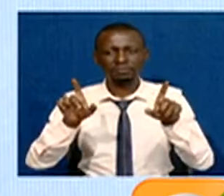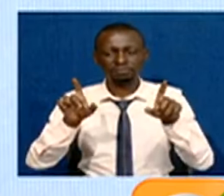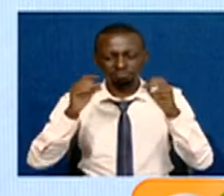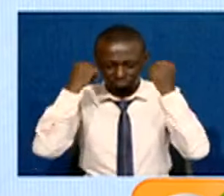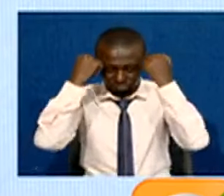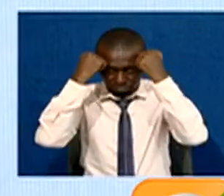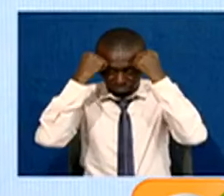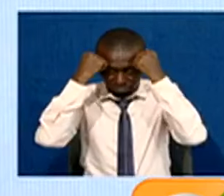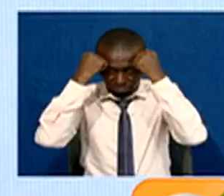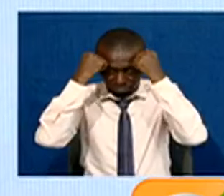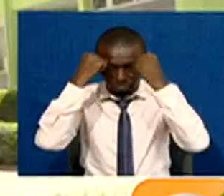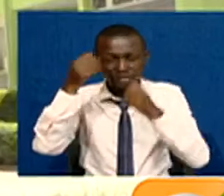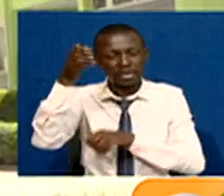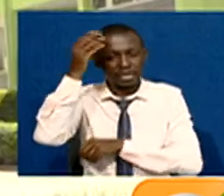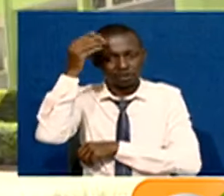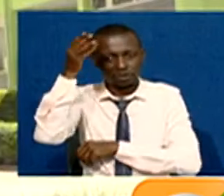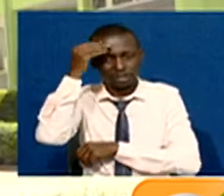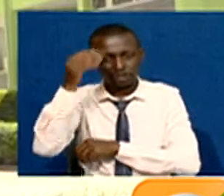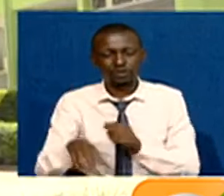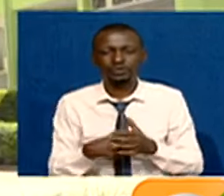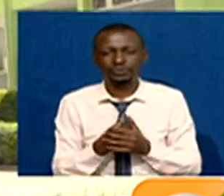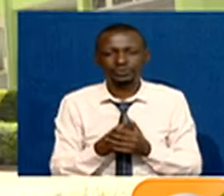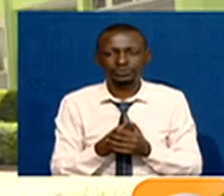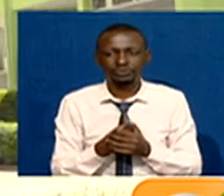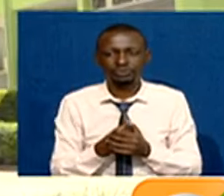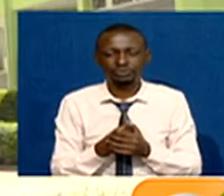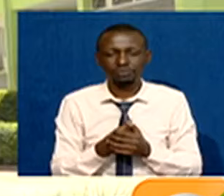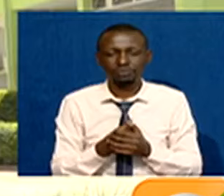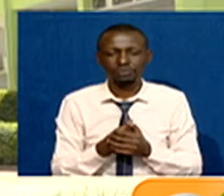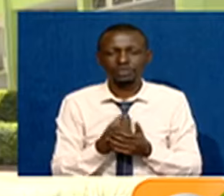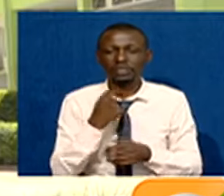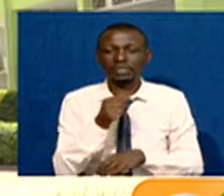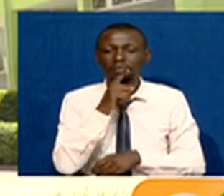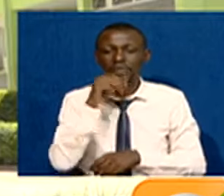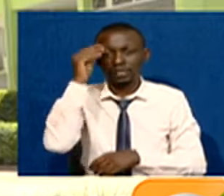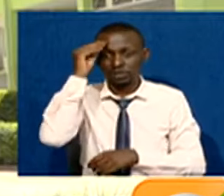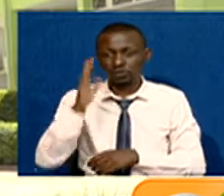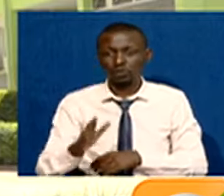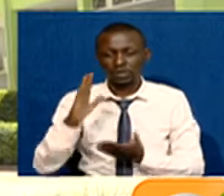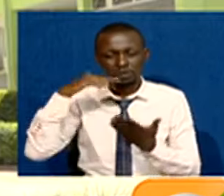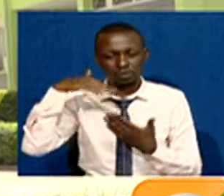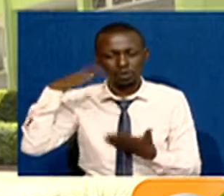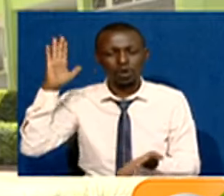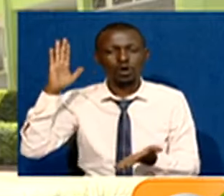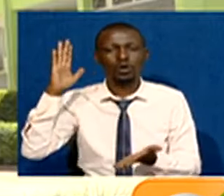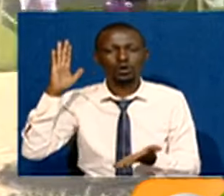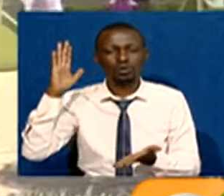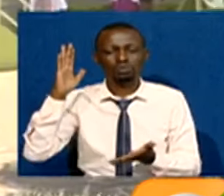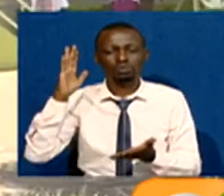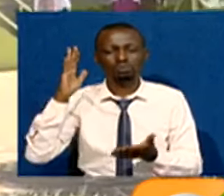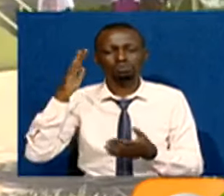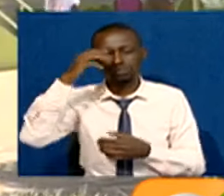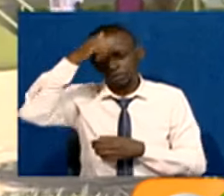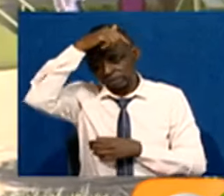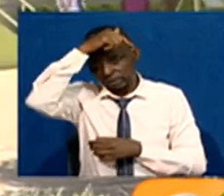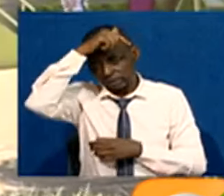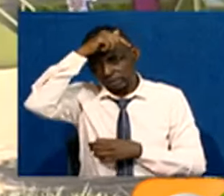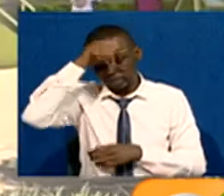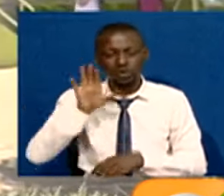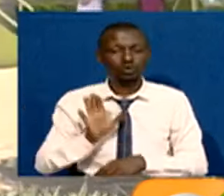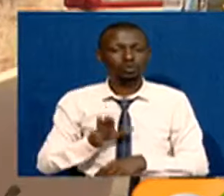pursue education. At the same time, COOPS say male students continue to dominate placement into degree programs, while